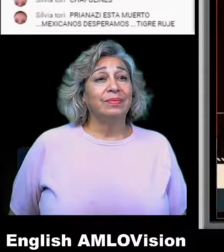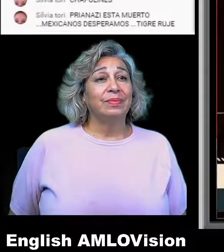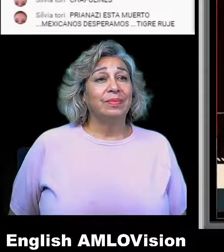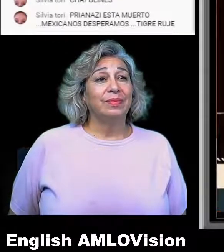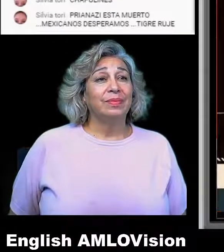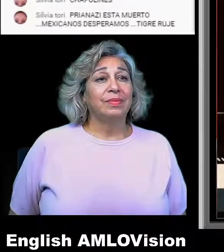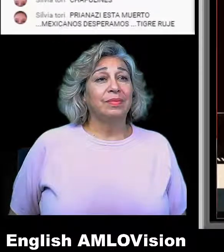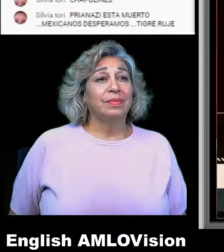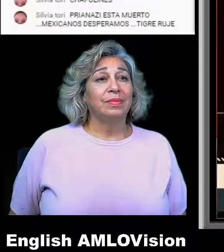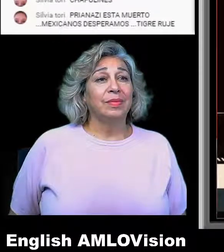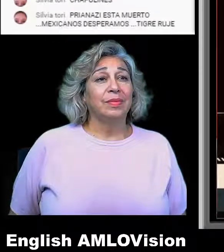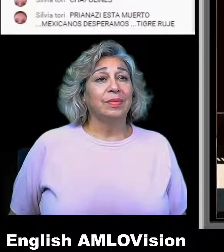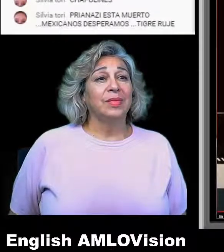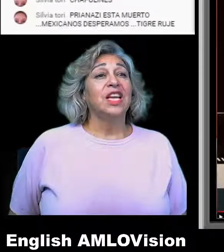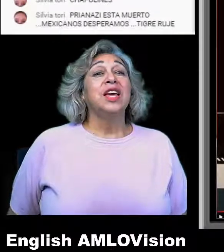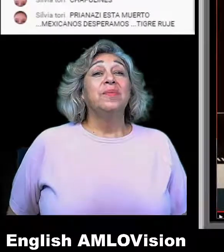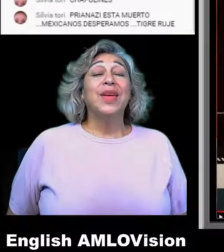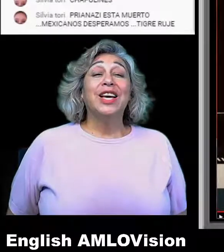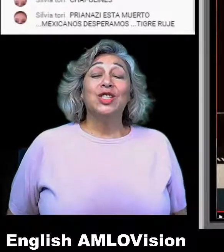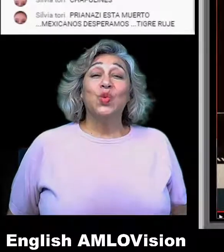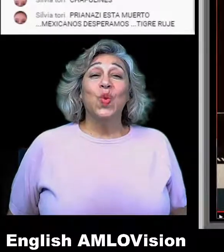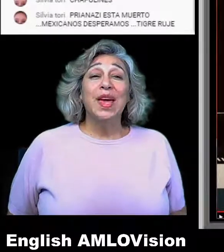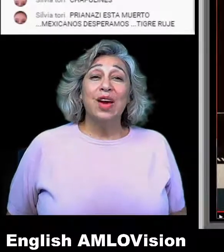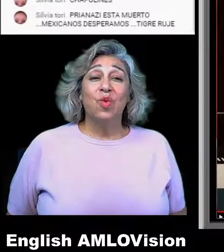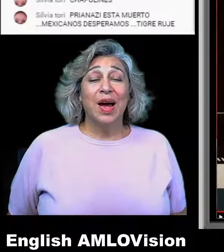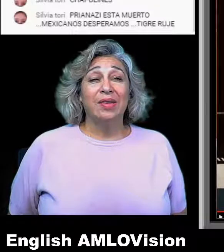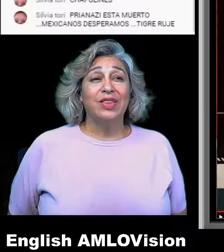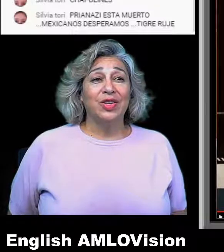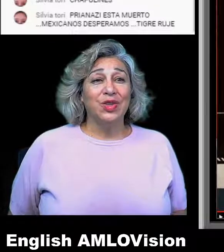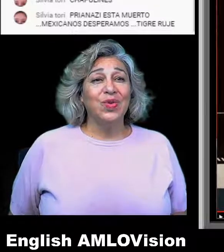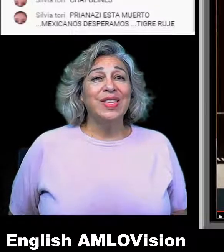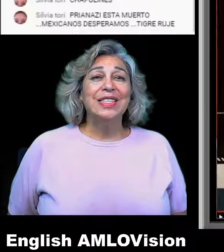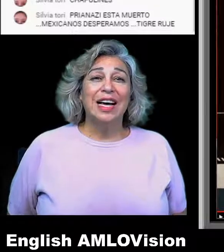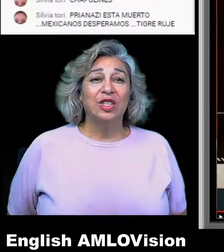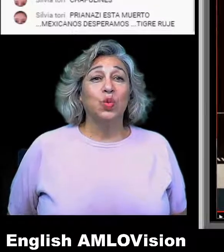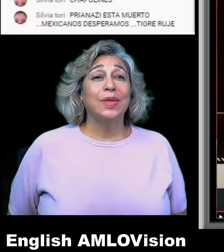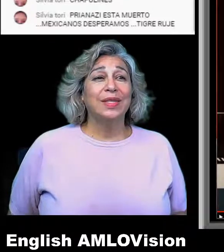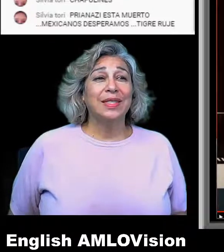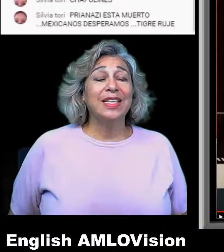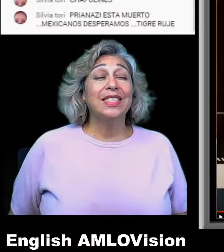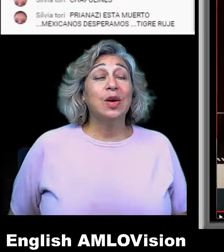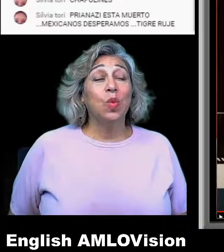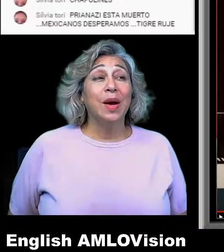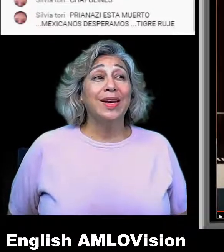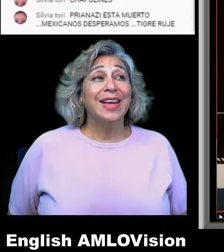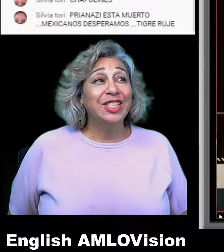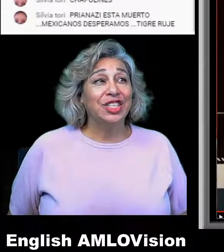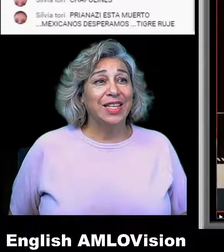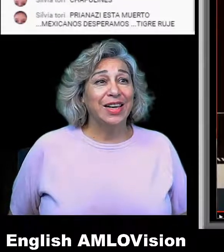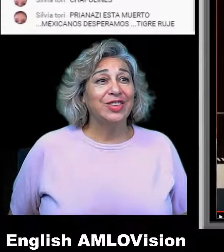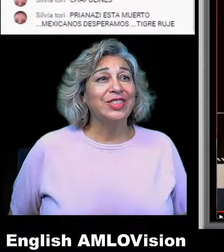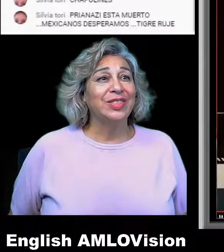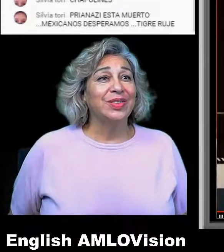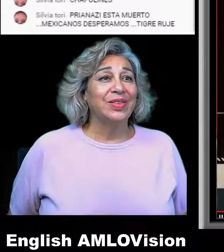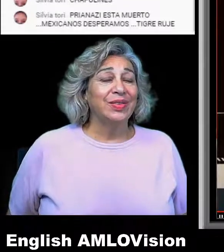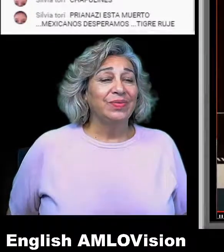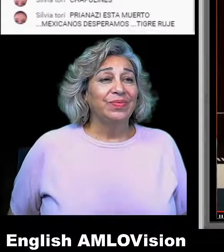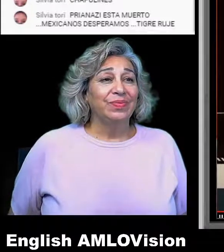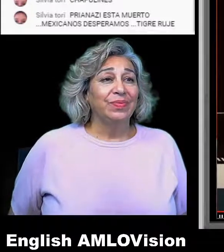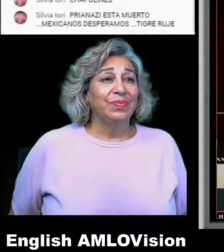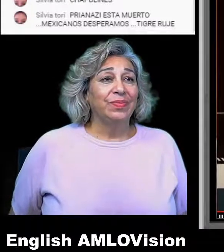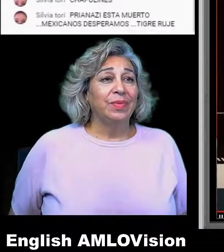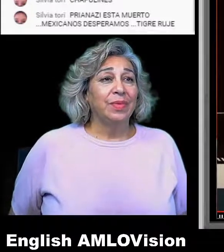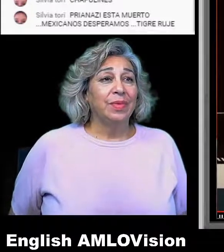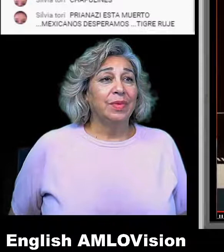con 61 legisladores. Because we arrived to this house with 61 legislators, Morena